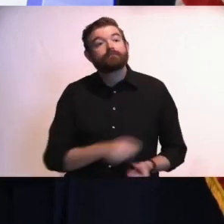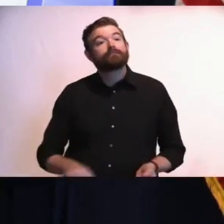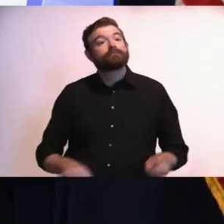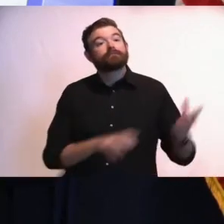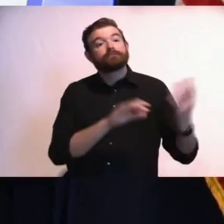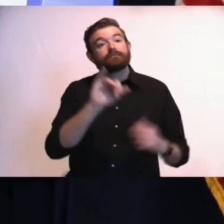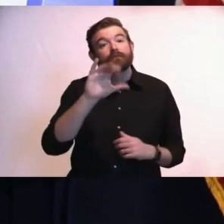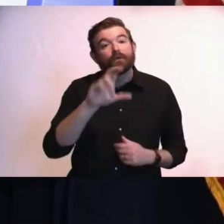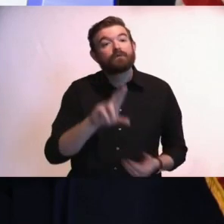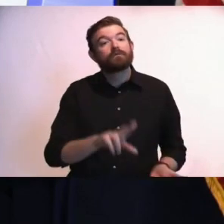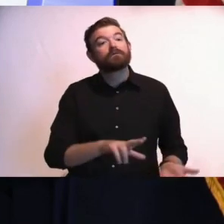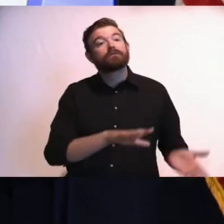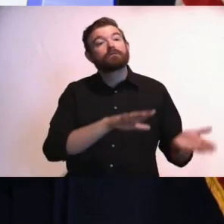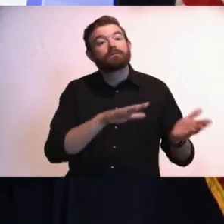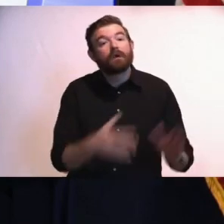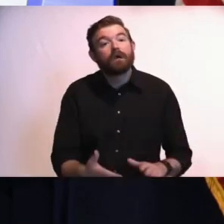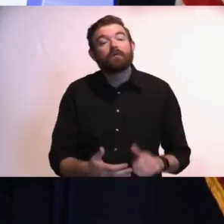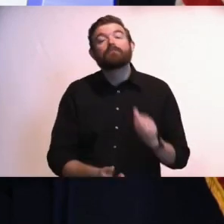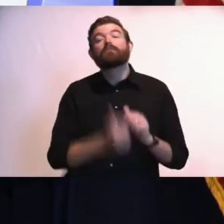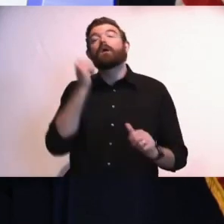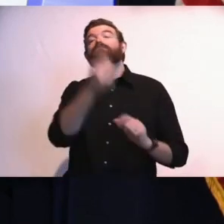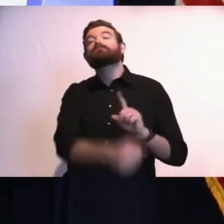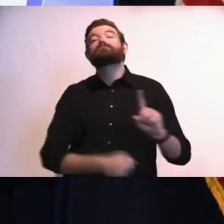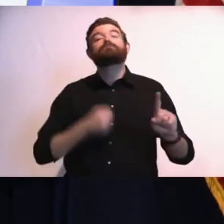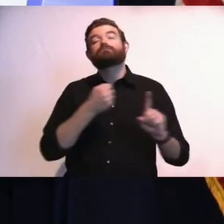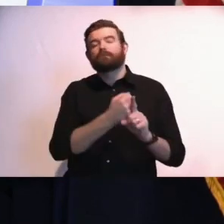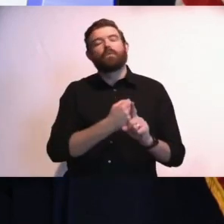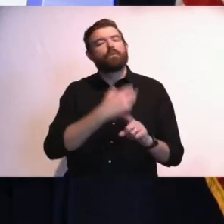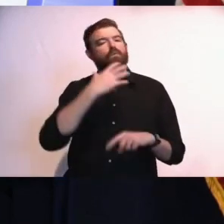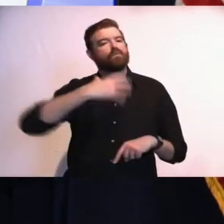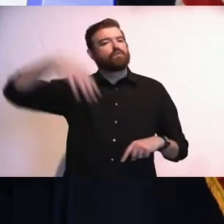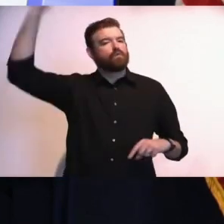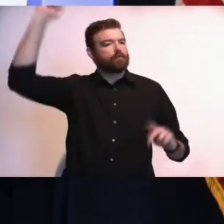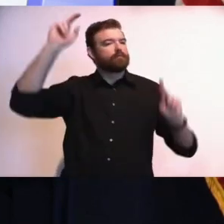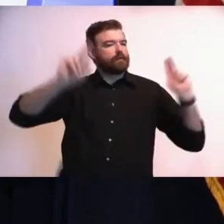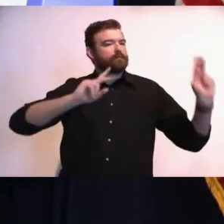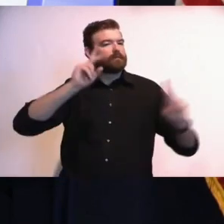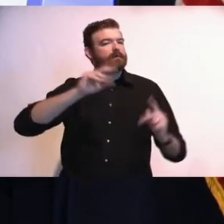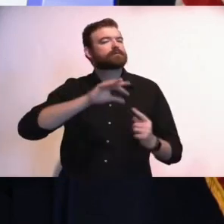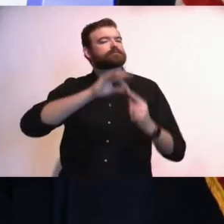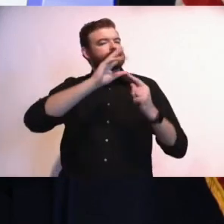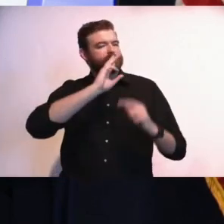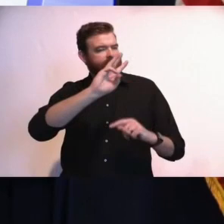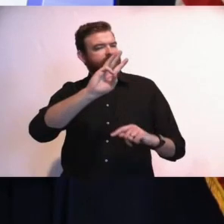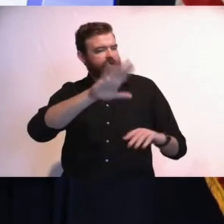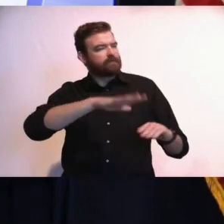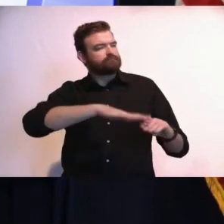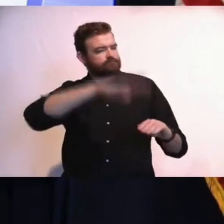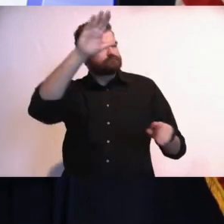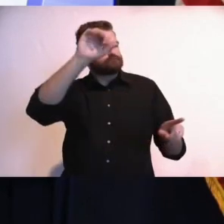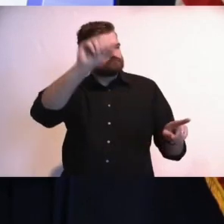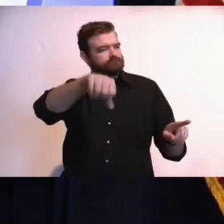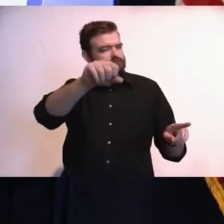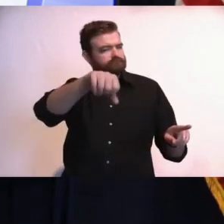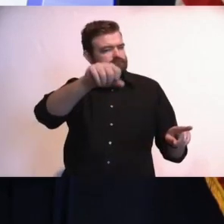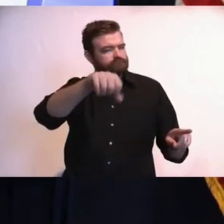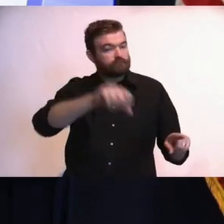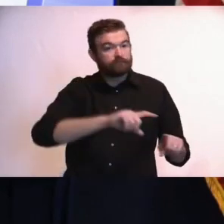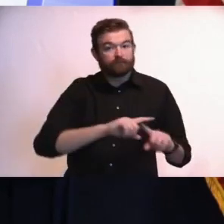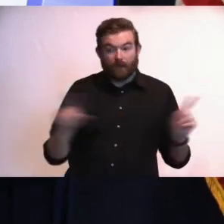older individuals, specifically 65 years and older. But this highly contagious